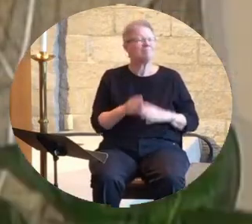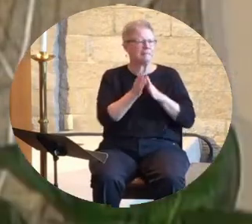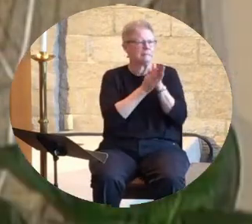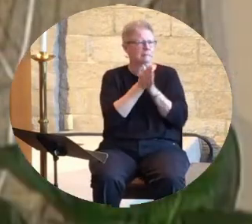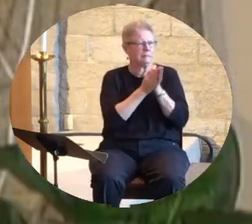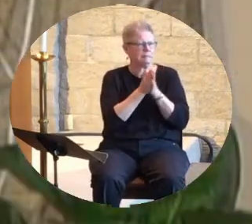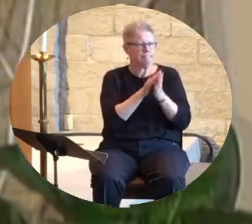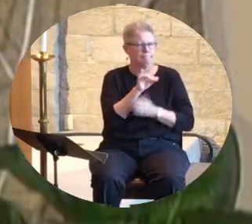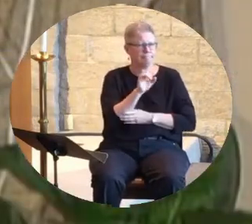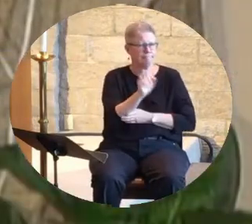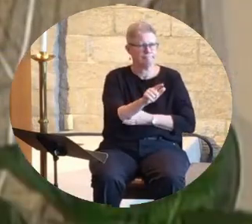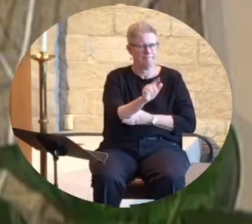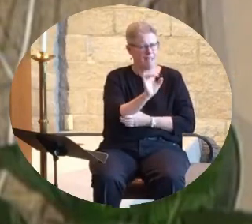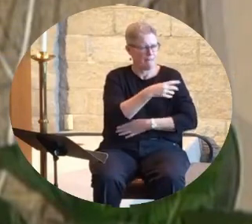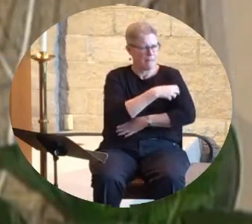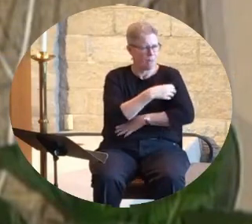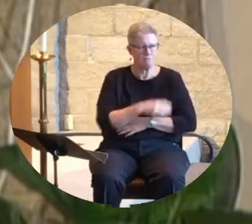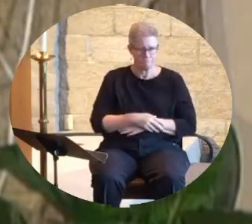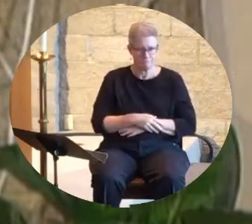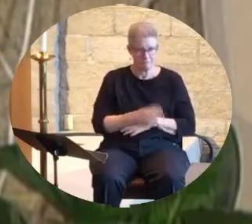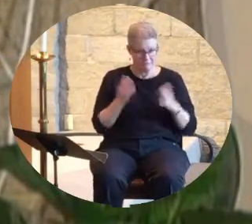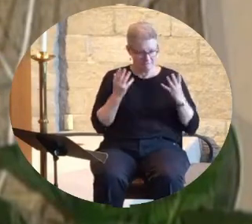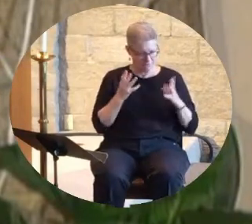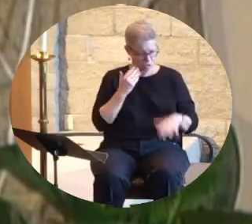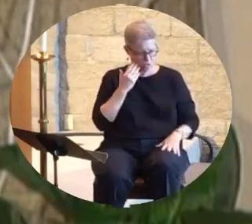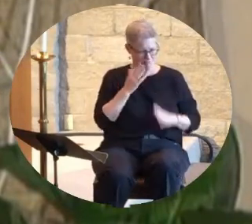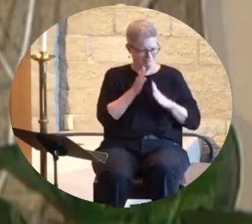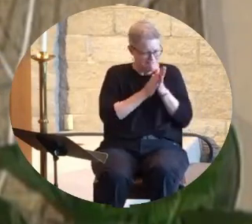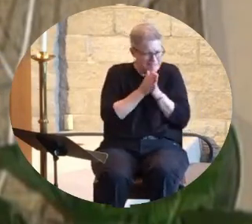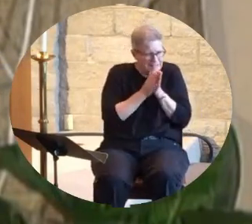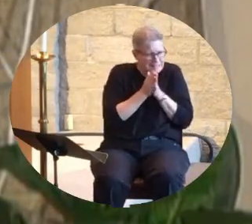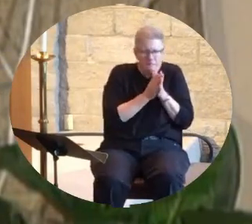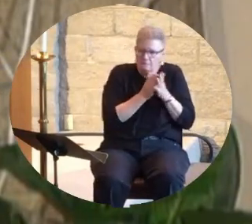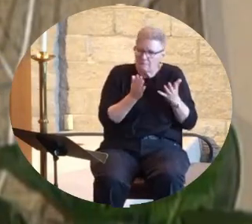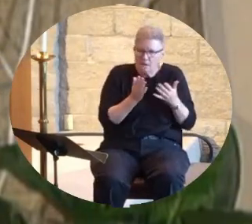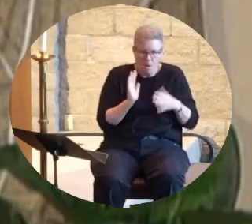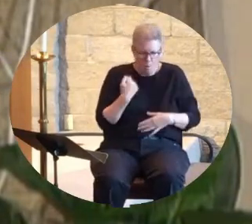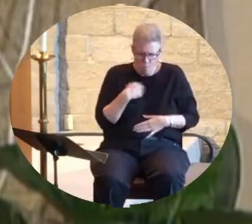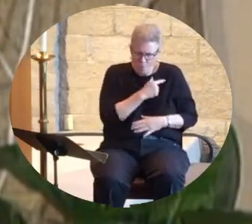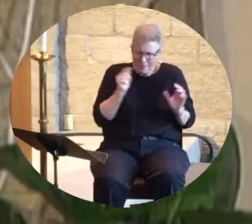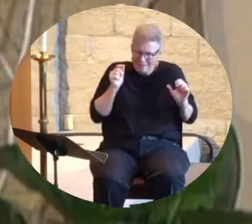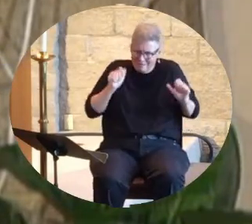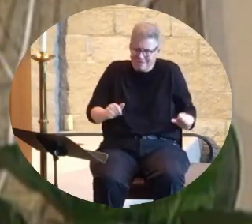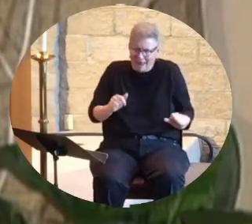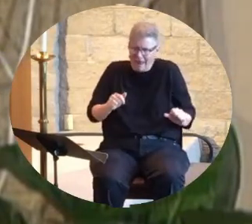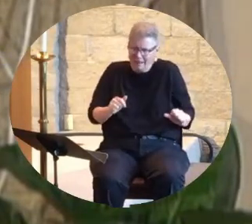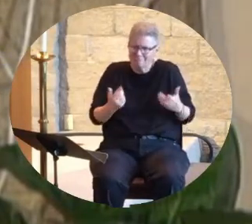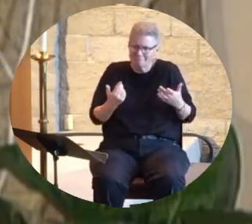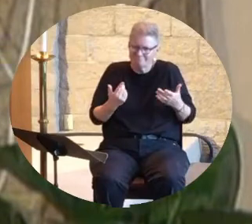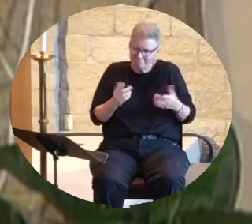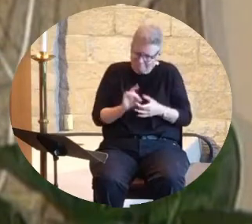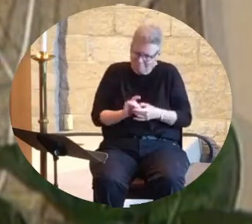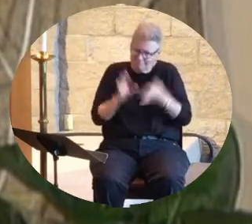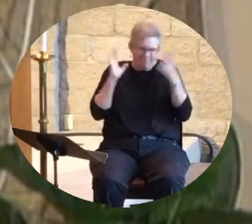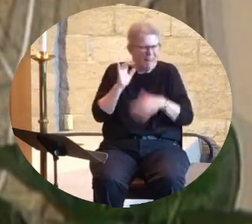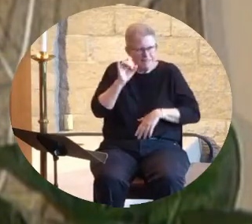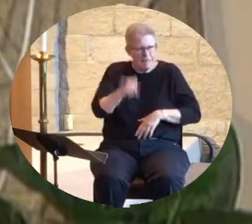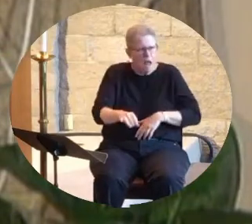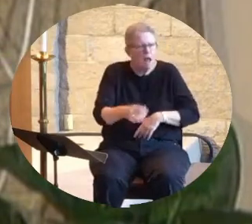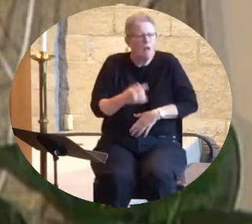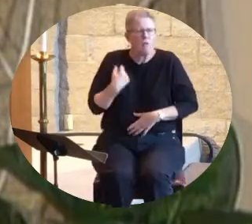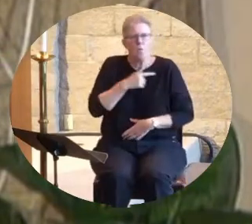It's the power of zeal because we know that it is ours that we can get out of it. We can get out of it. We can still